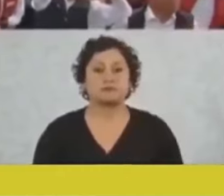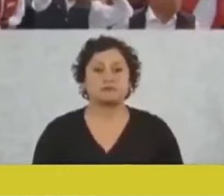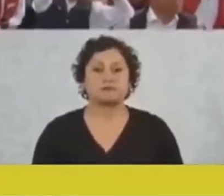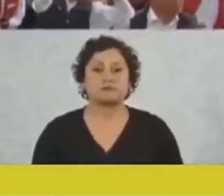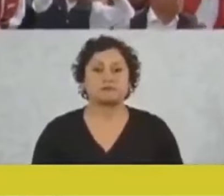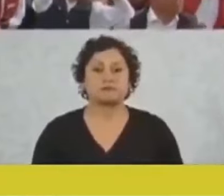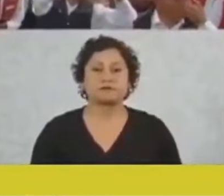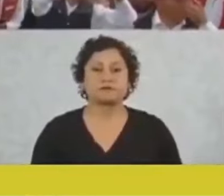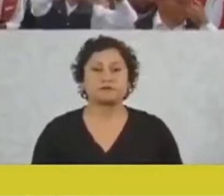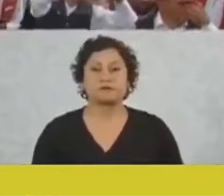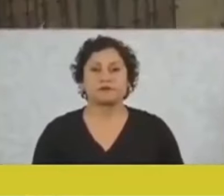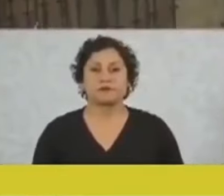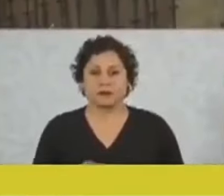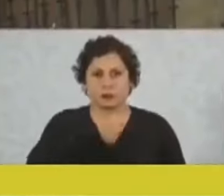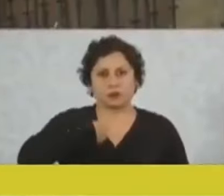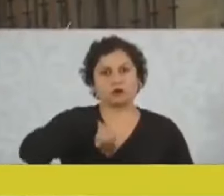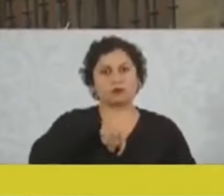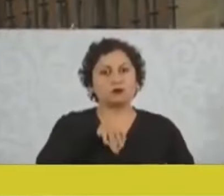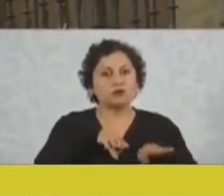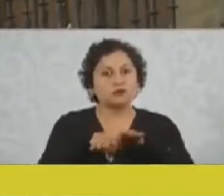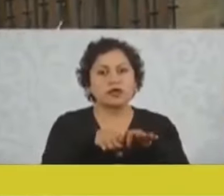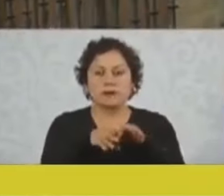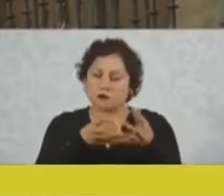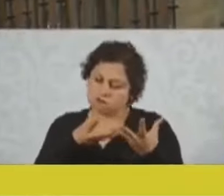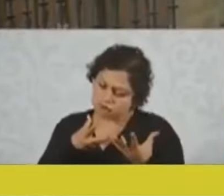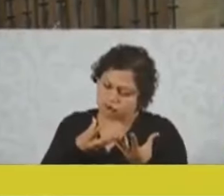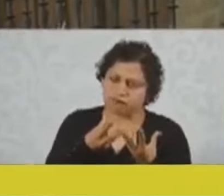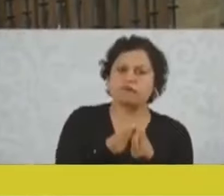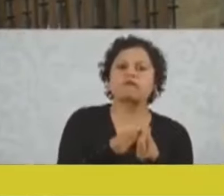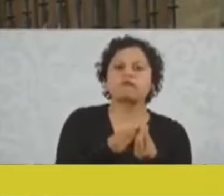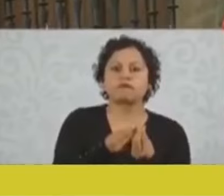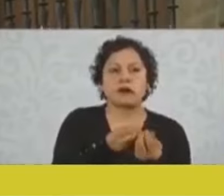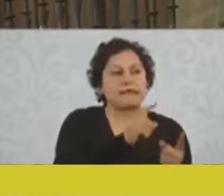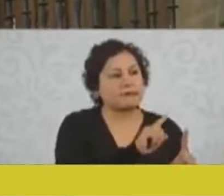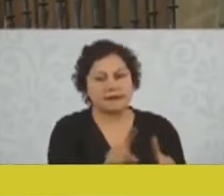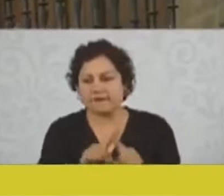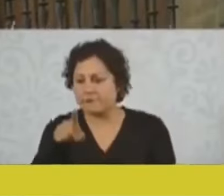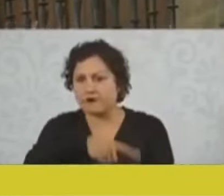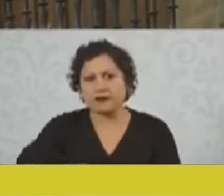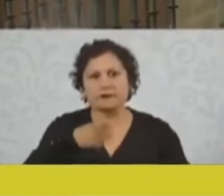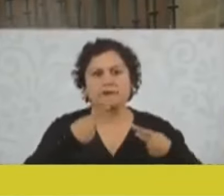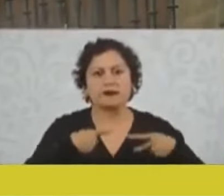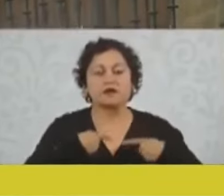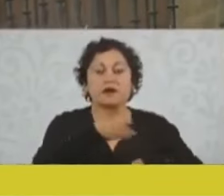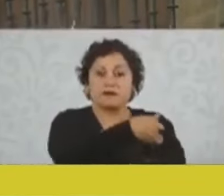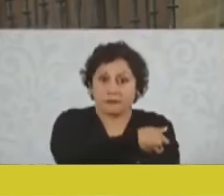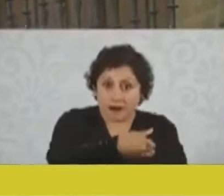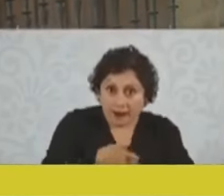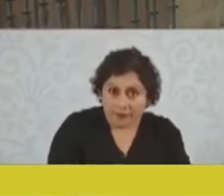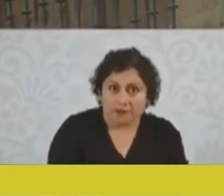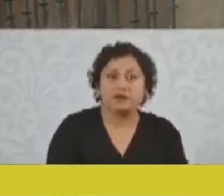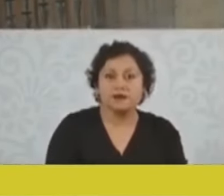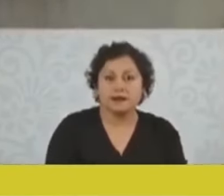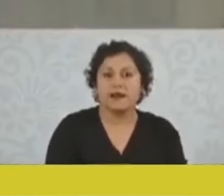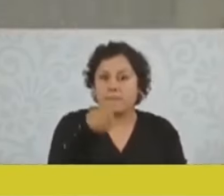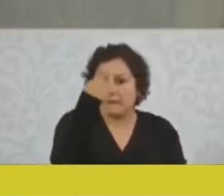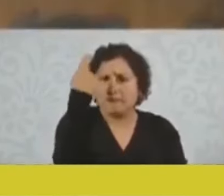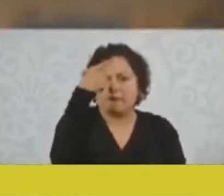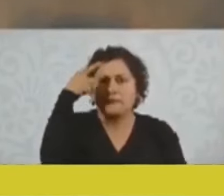We will continue to work with the families to achieve truth and